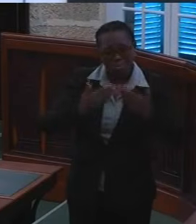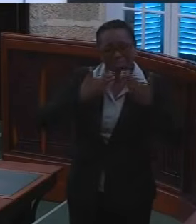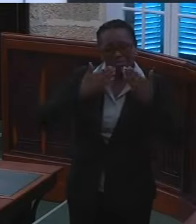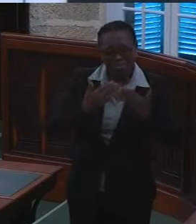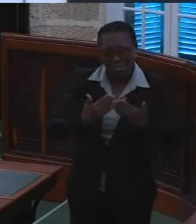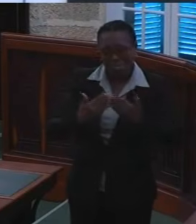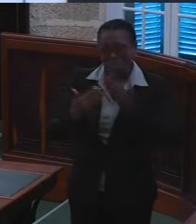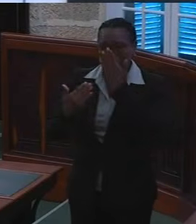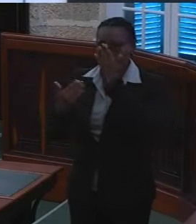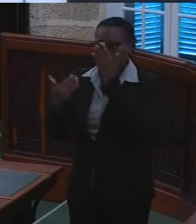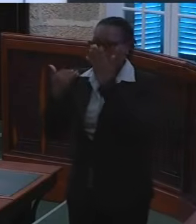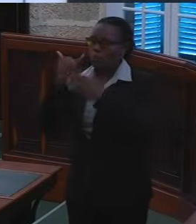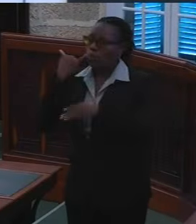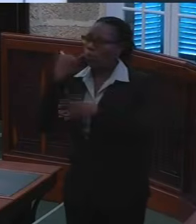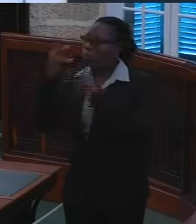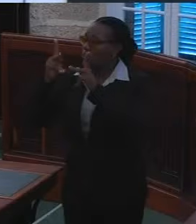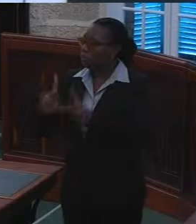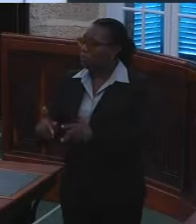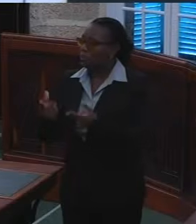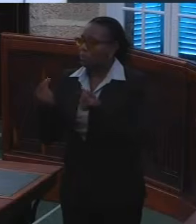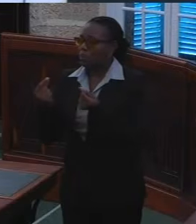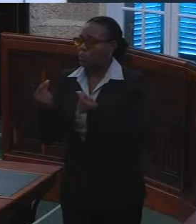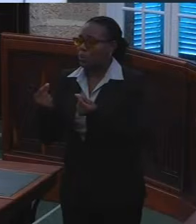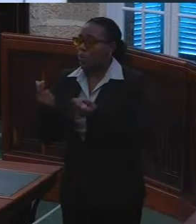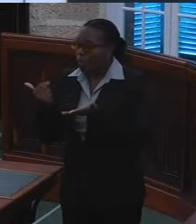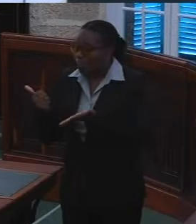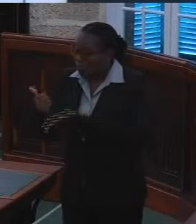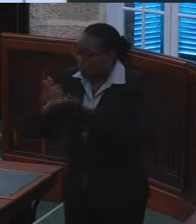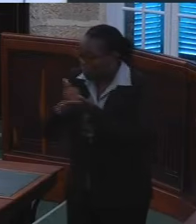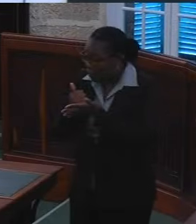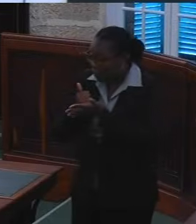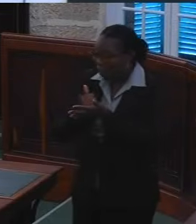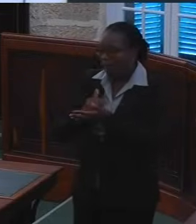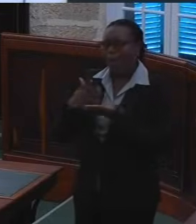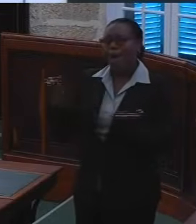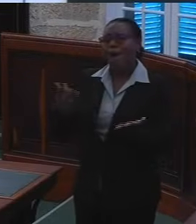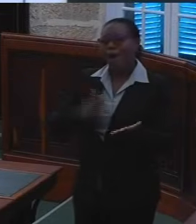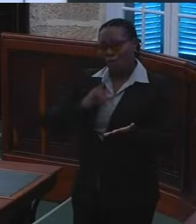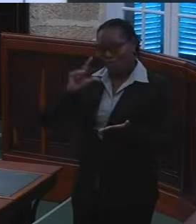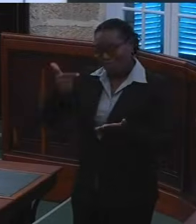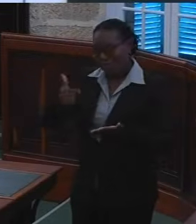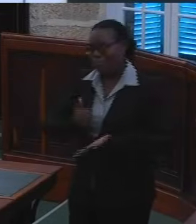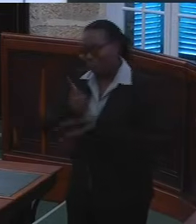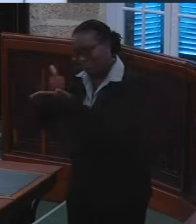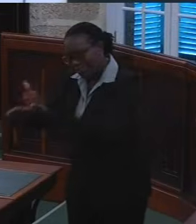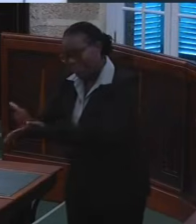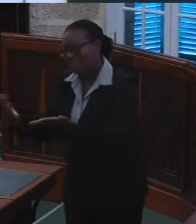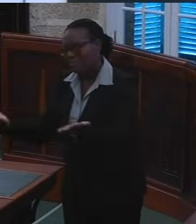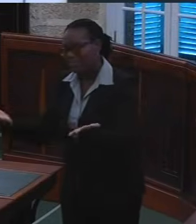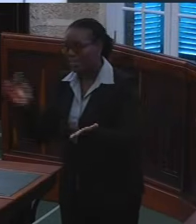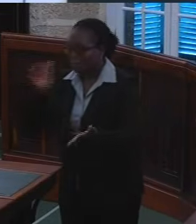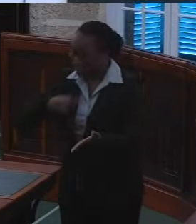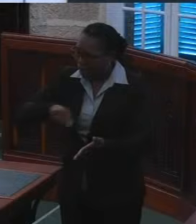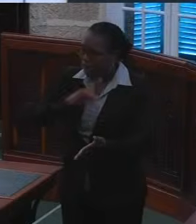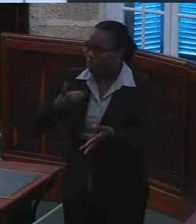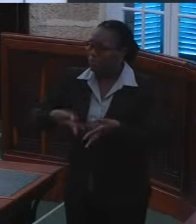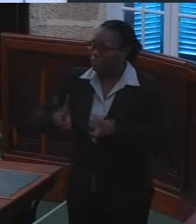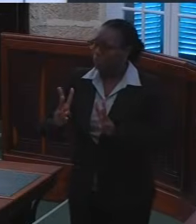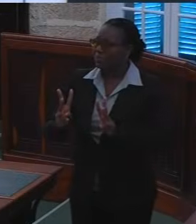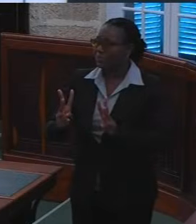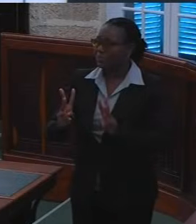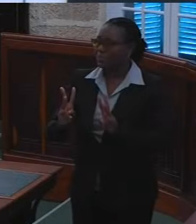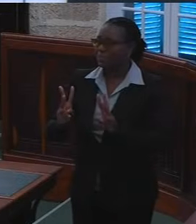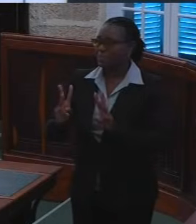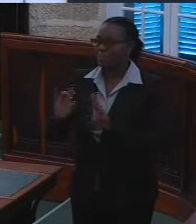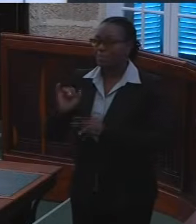person, sir, has done something for you, you do something back for the person. That is the Barbadian way. And the bill that is before this House and the things